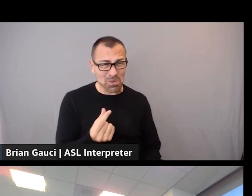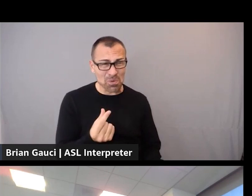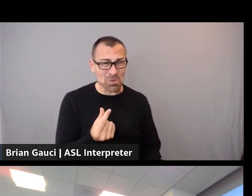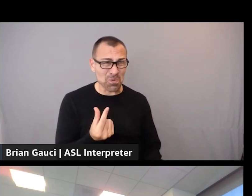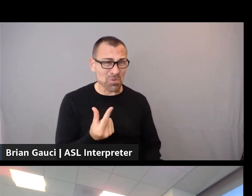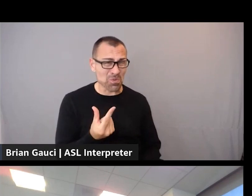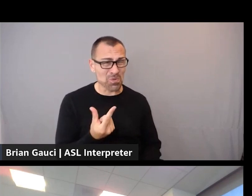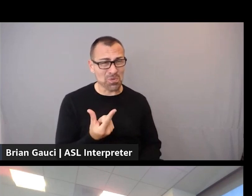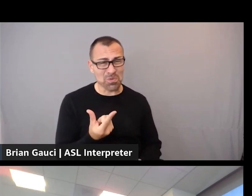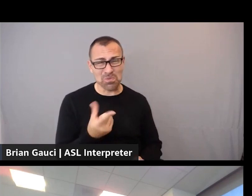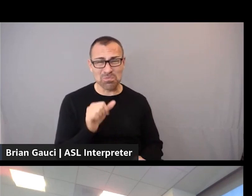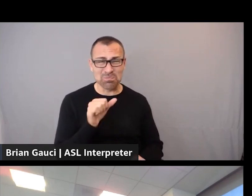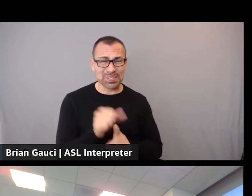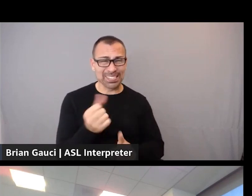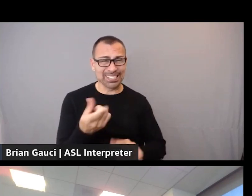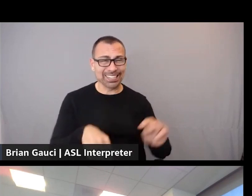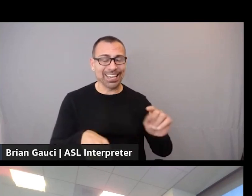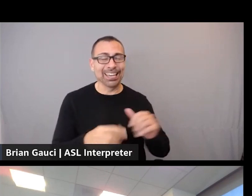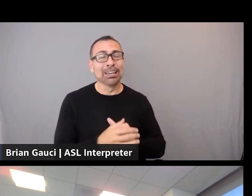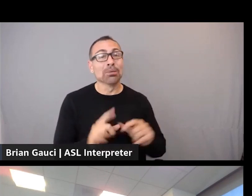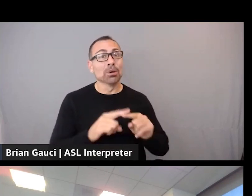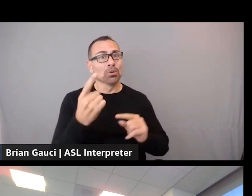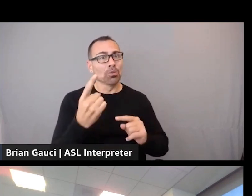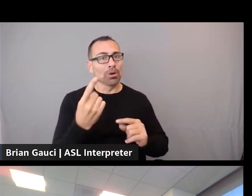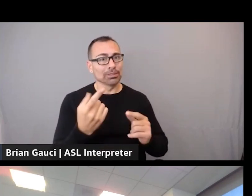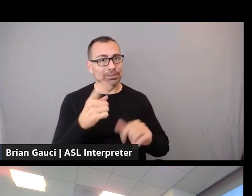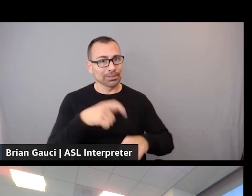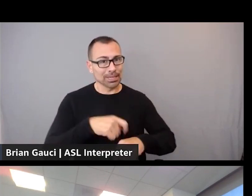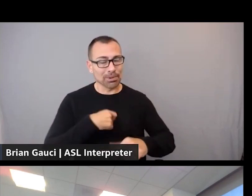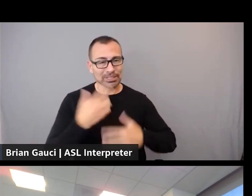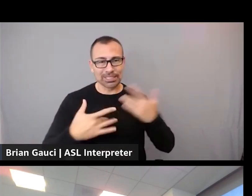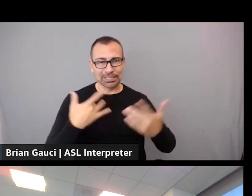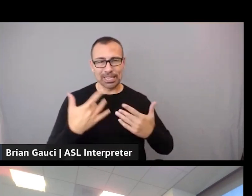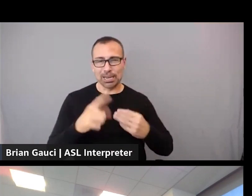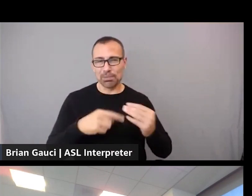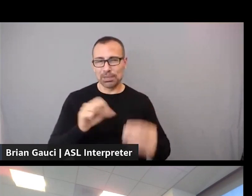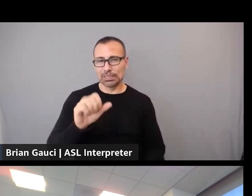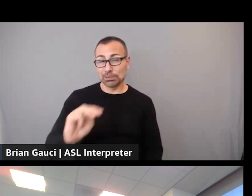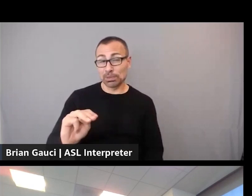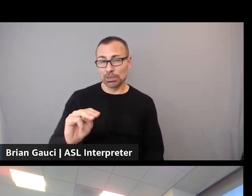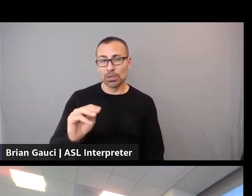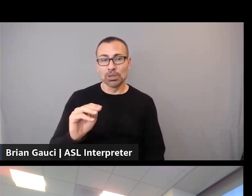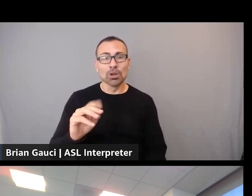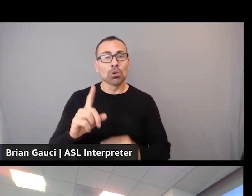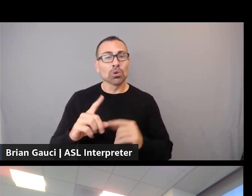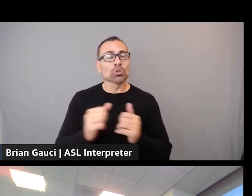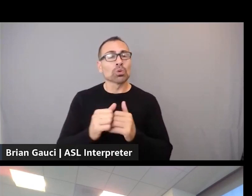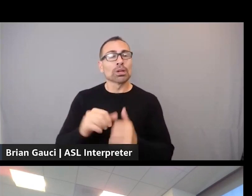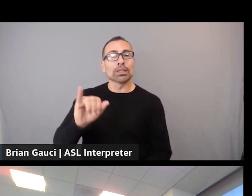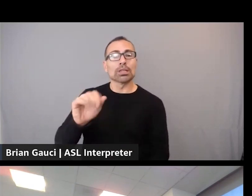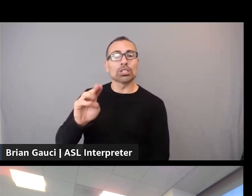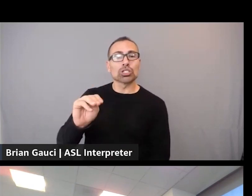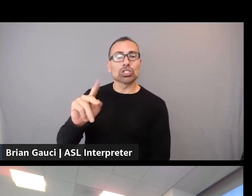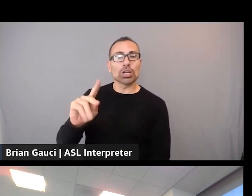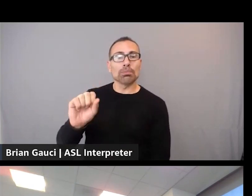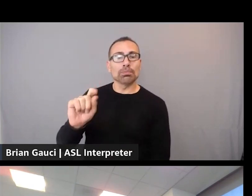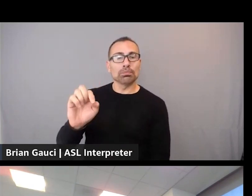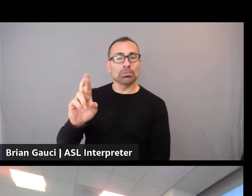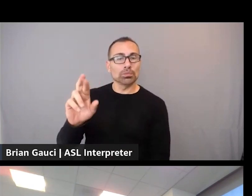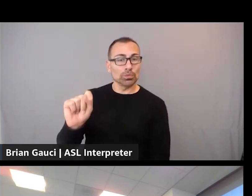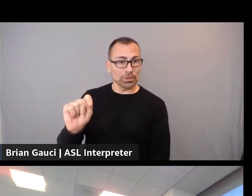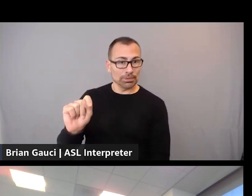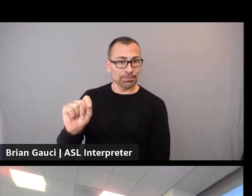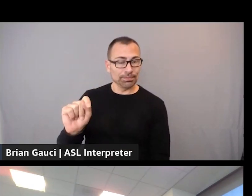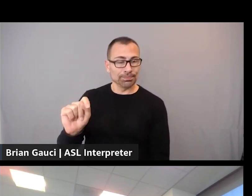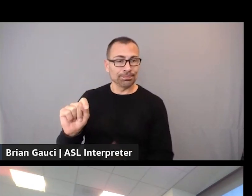first times that I got really, really excited about SageMaker was with SageMaker Jumpstart. Because it made people